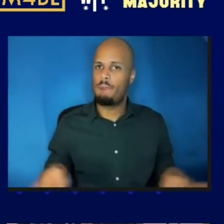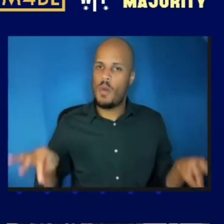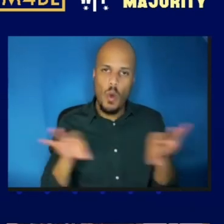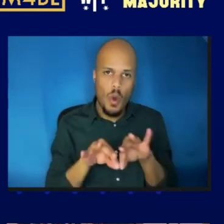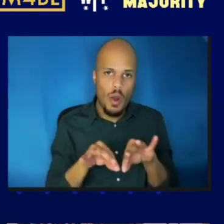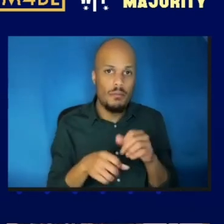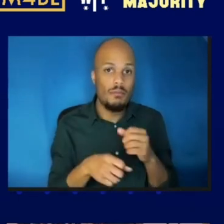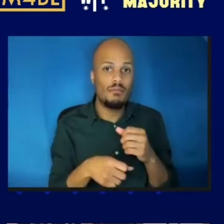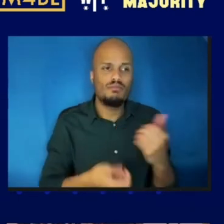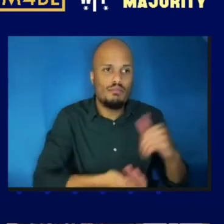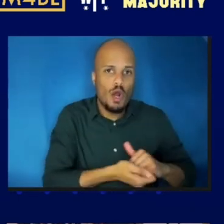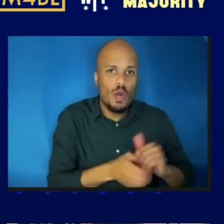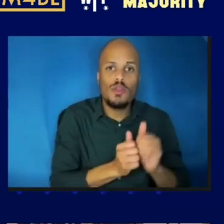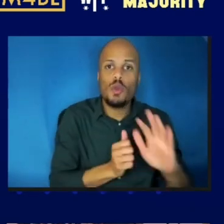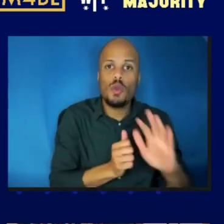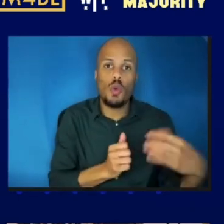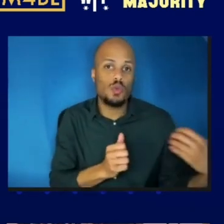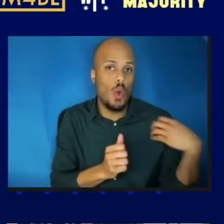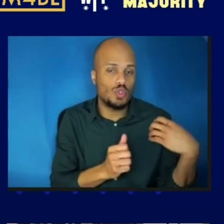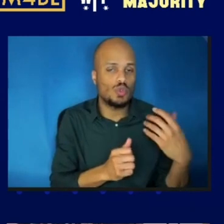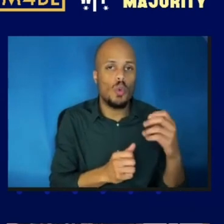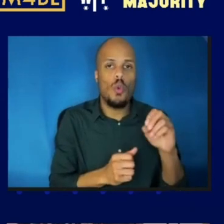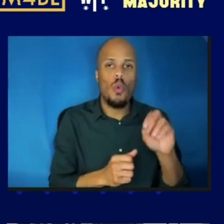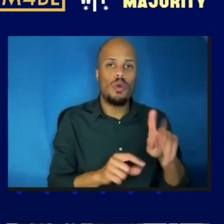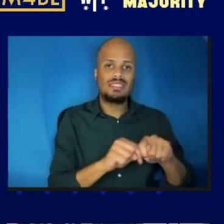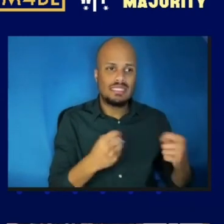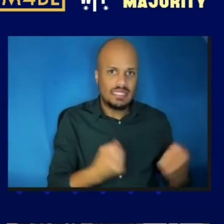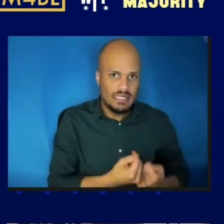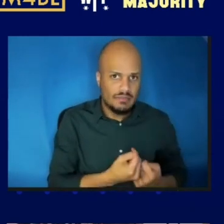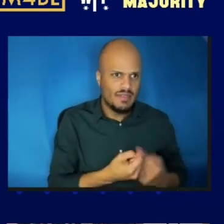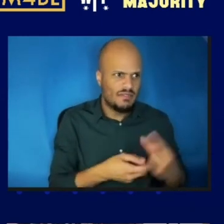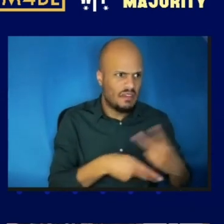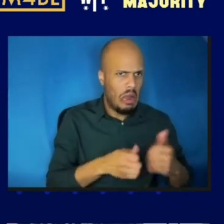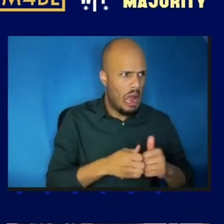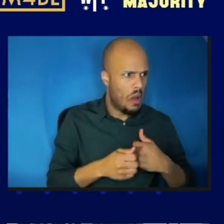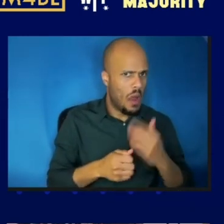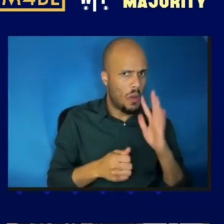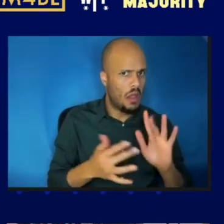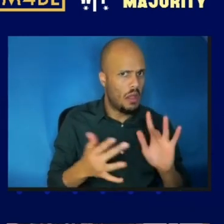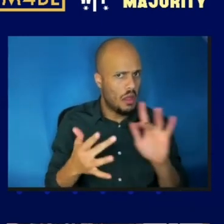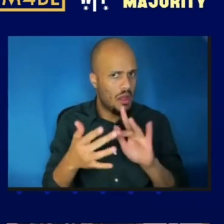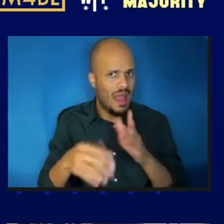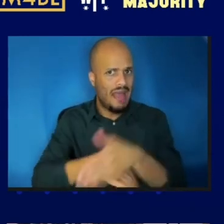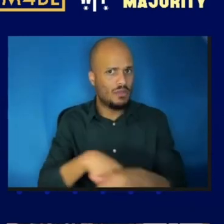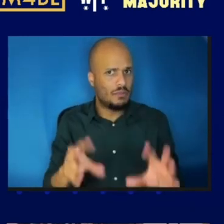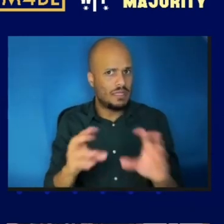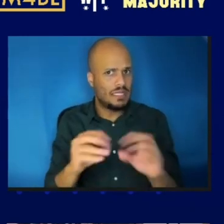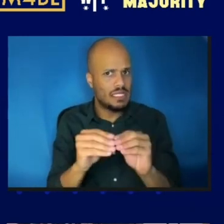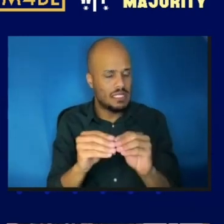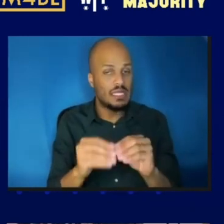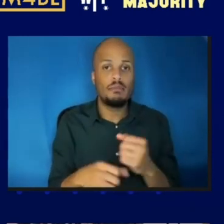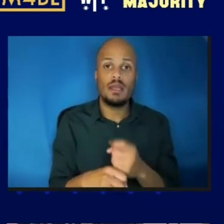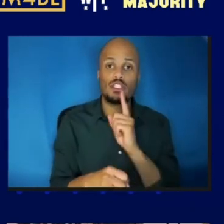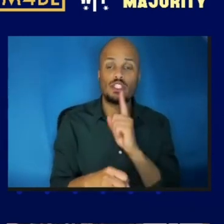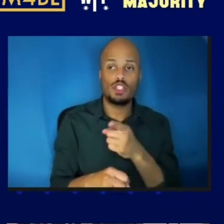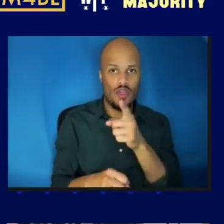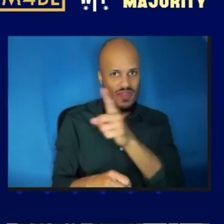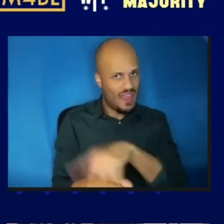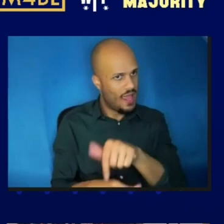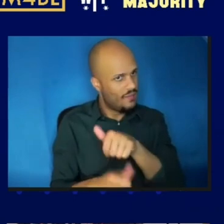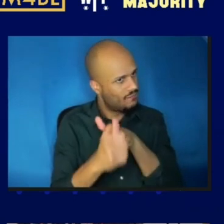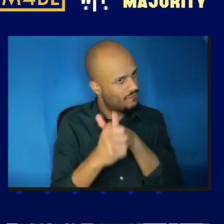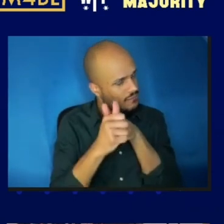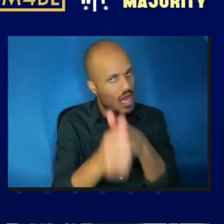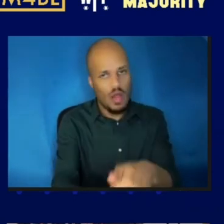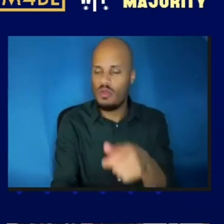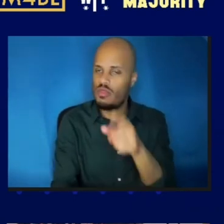coach or your team to determine how will you follow up with the rep after the meeting. Make sure that they follow through with what you're